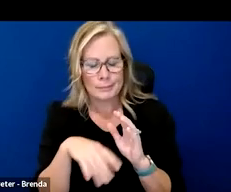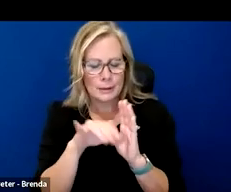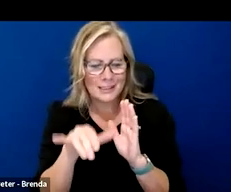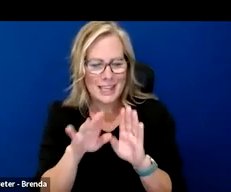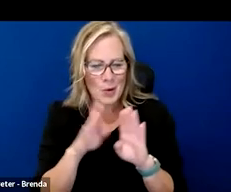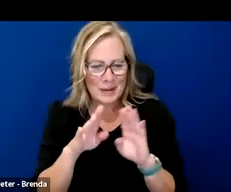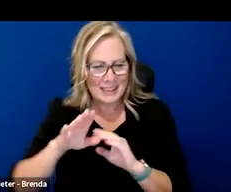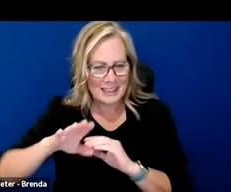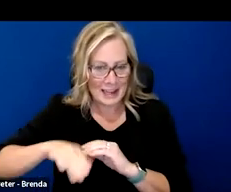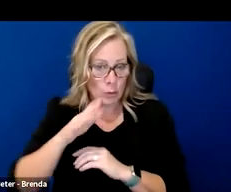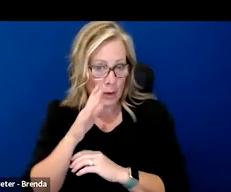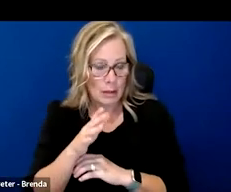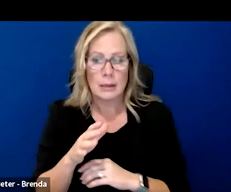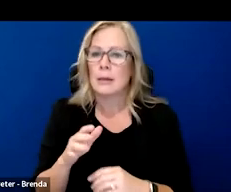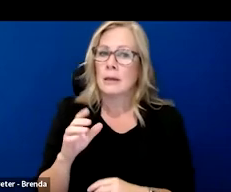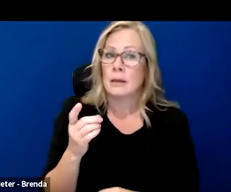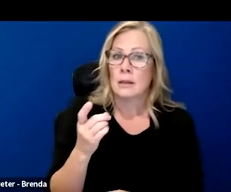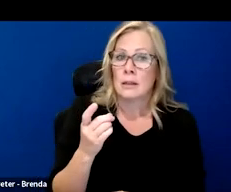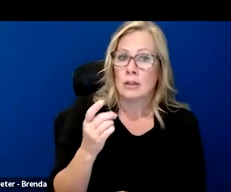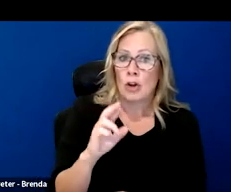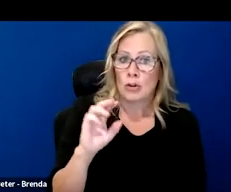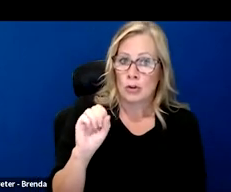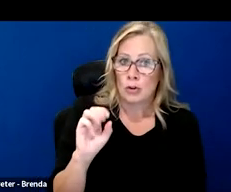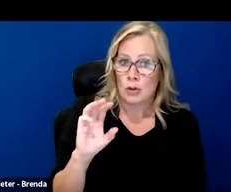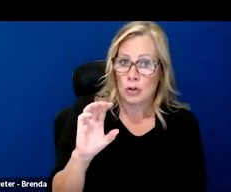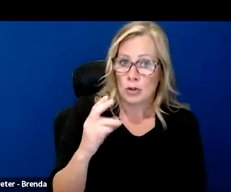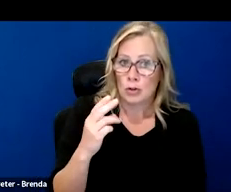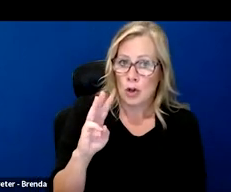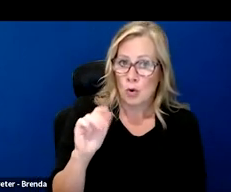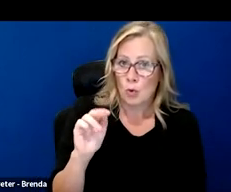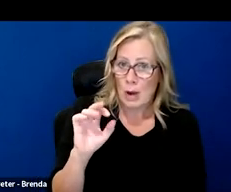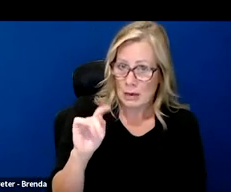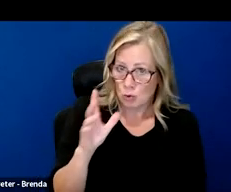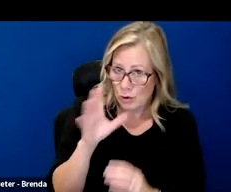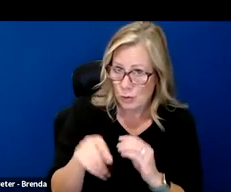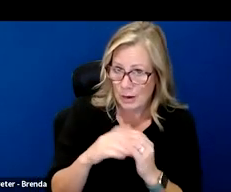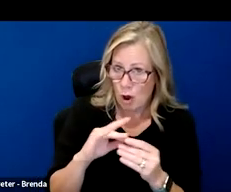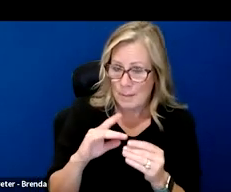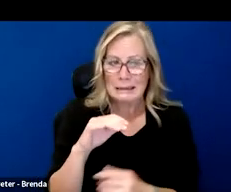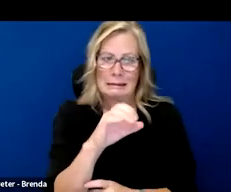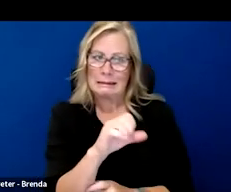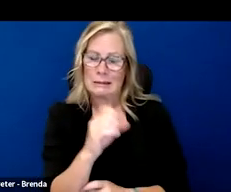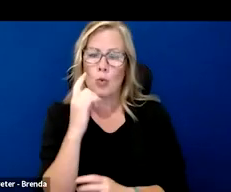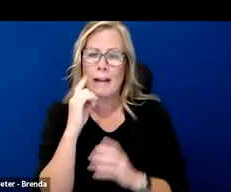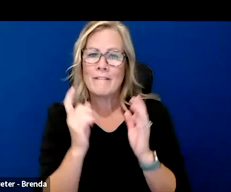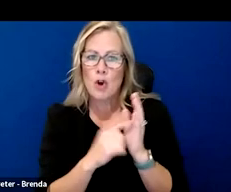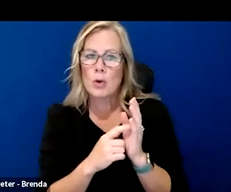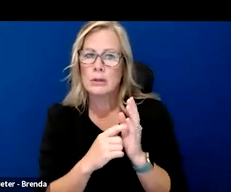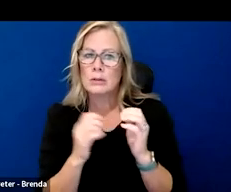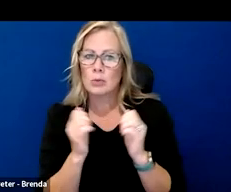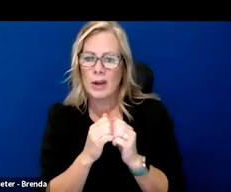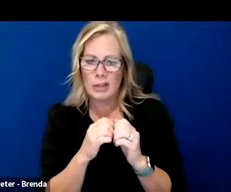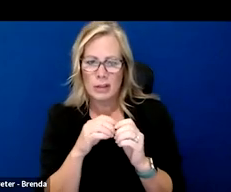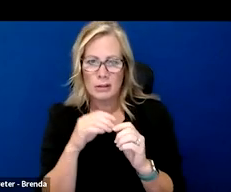said it very well. We do find that even as the outdoor temperatures start to cool off late in the afternoon, we see with the continuous exposure of